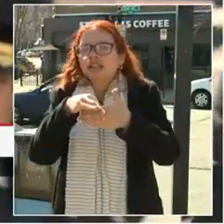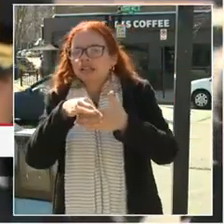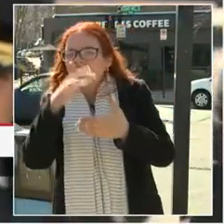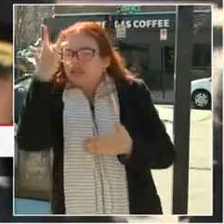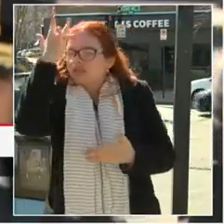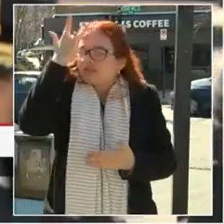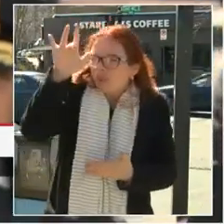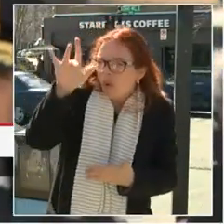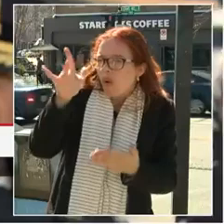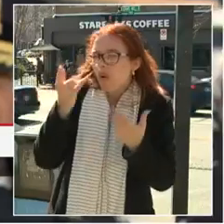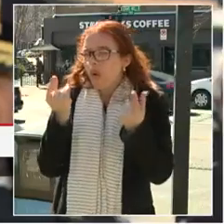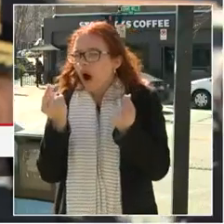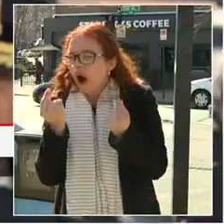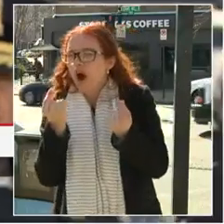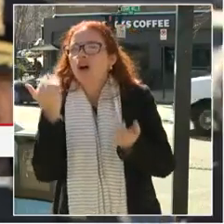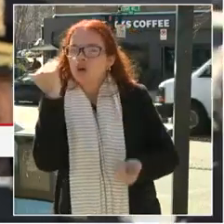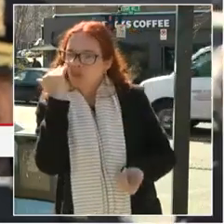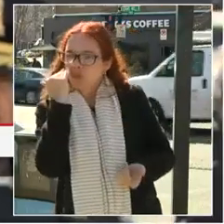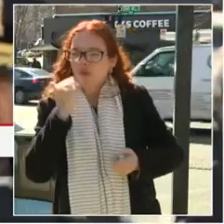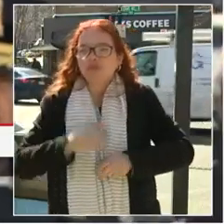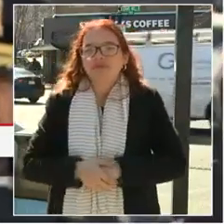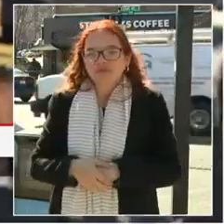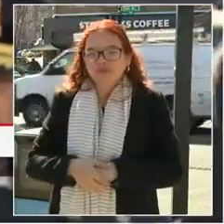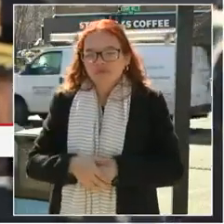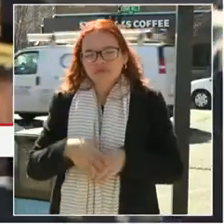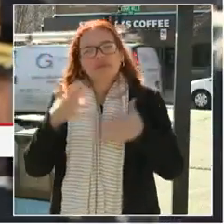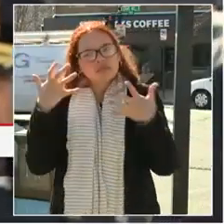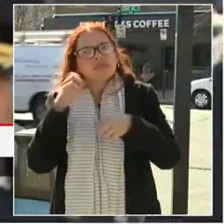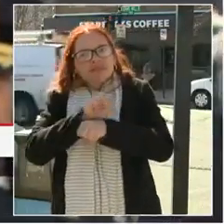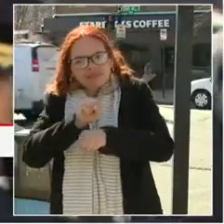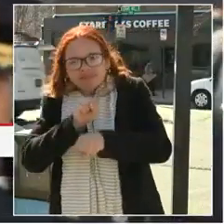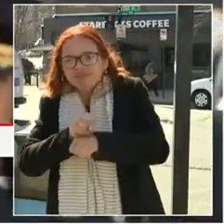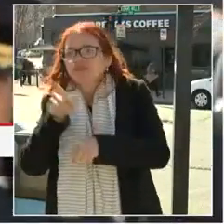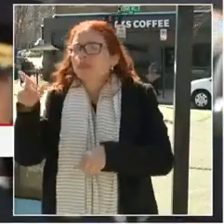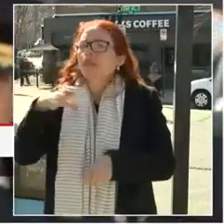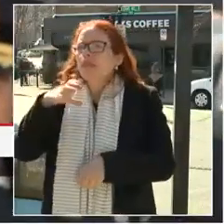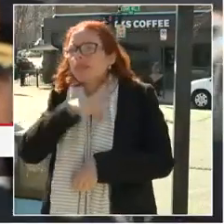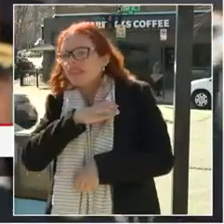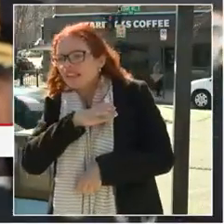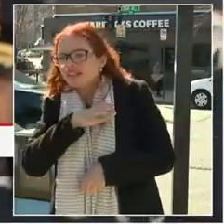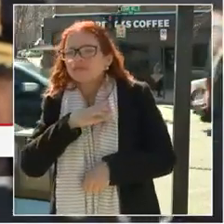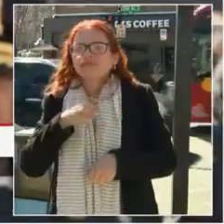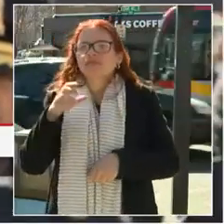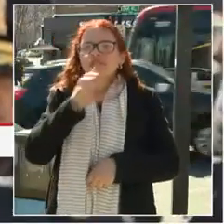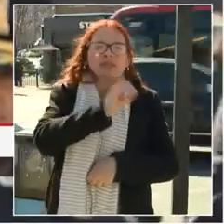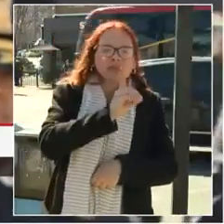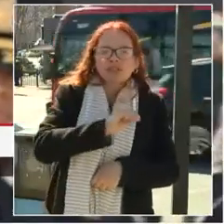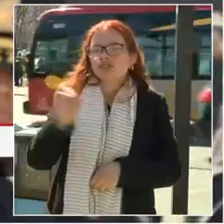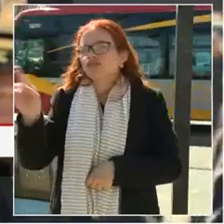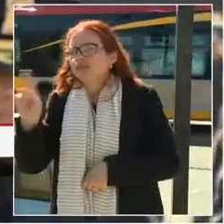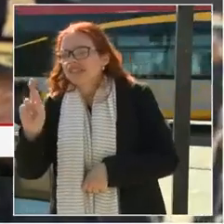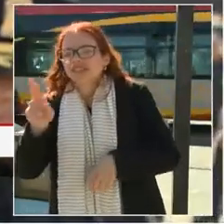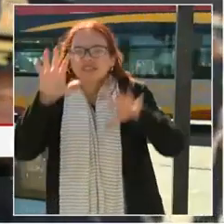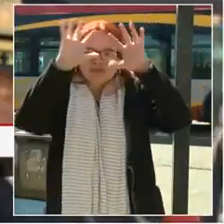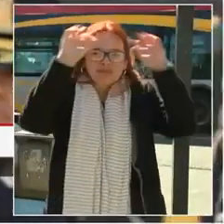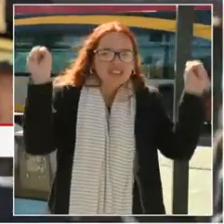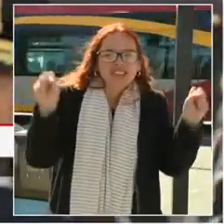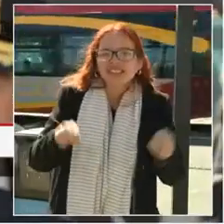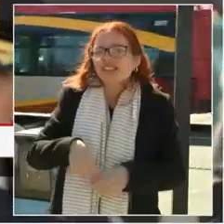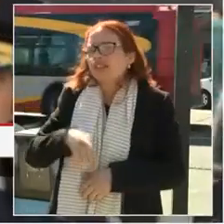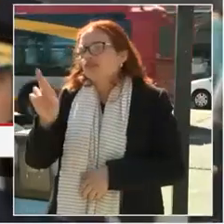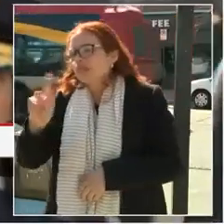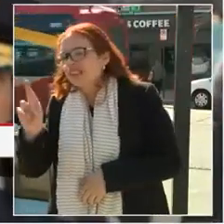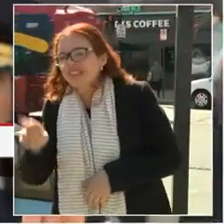thing that I know. I've worked with Congresses that are Republican and Democrat, presidents that are Republican and Democrat. The district